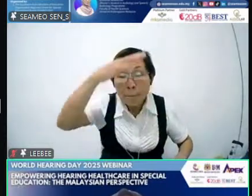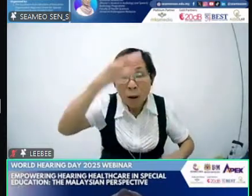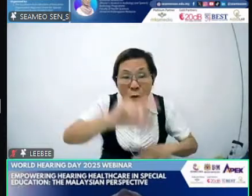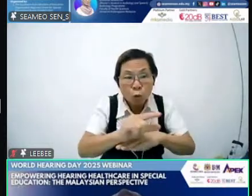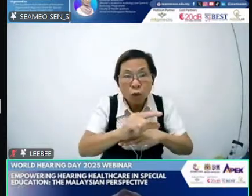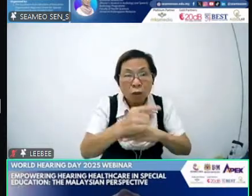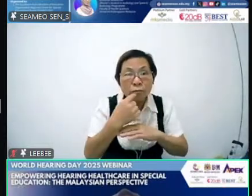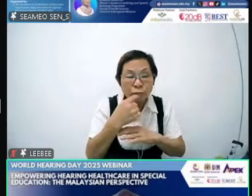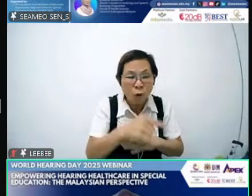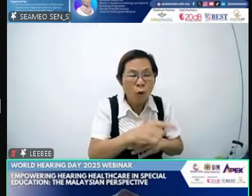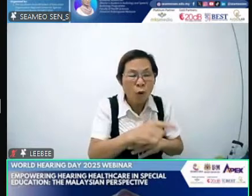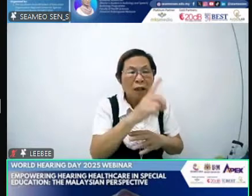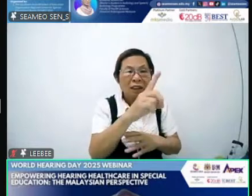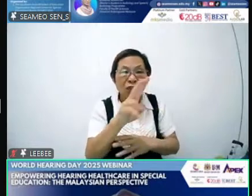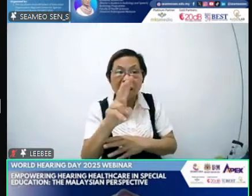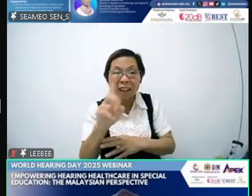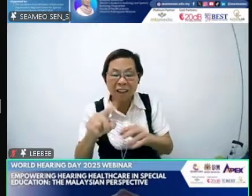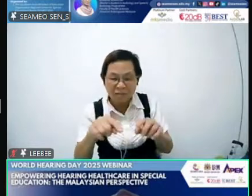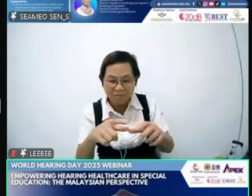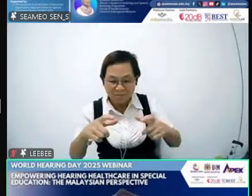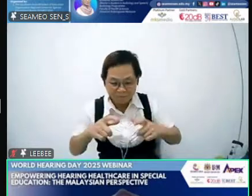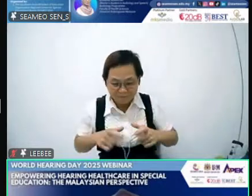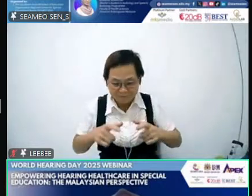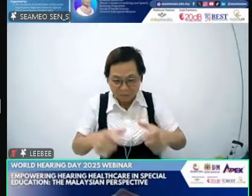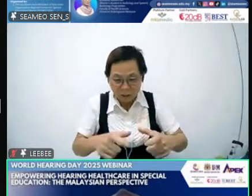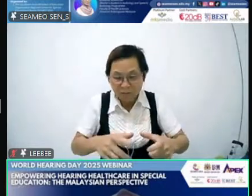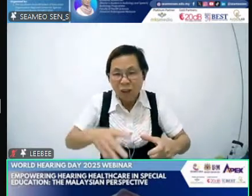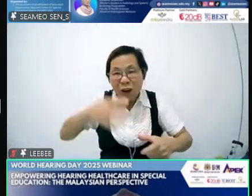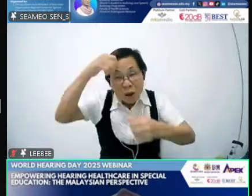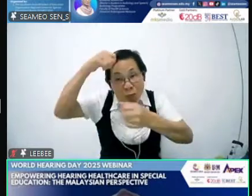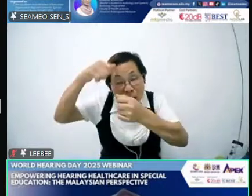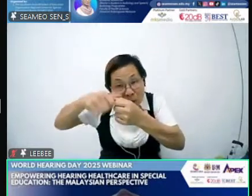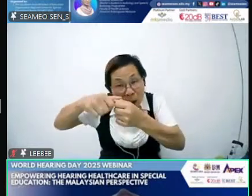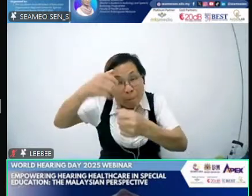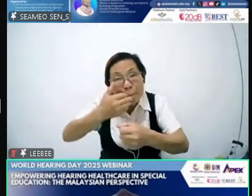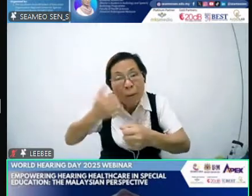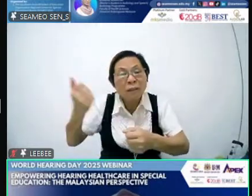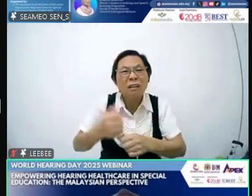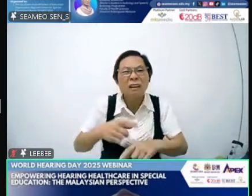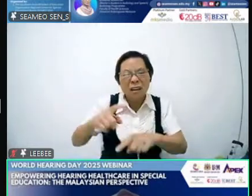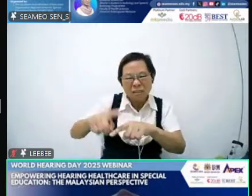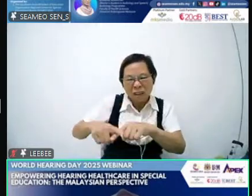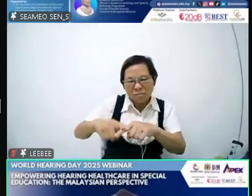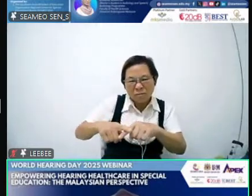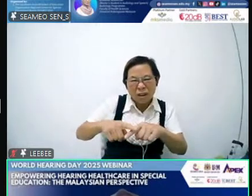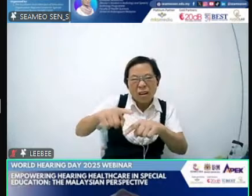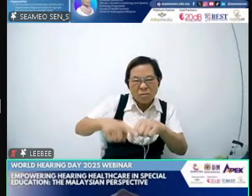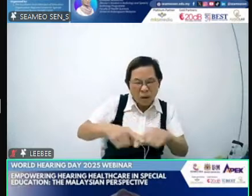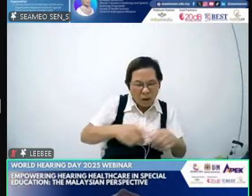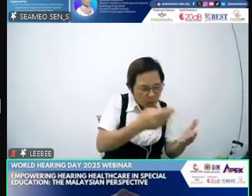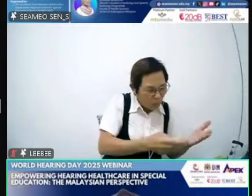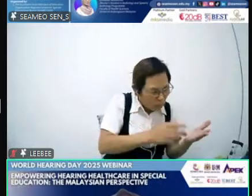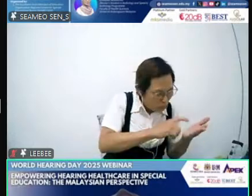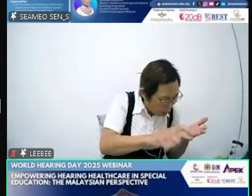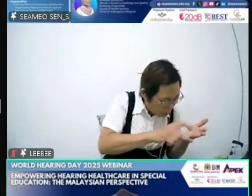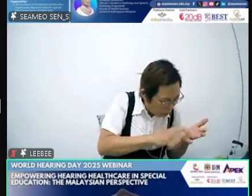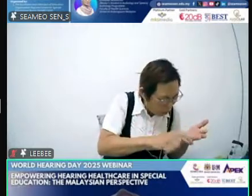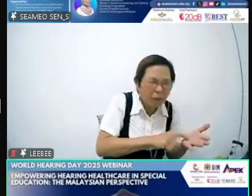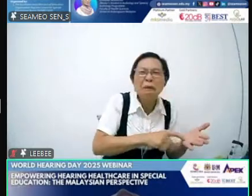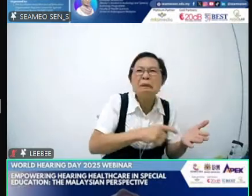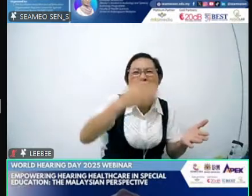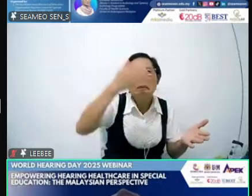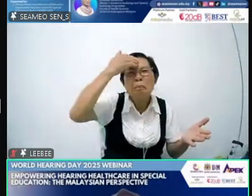instructional DVD retain information better than those relying on traditional materials like printed manuals or